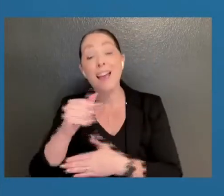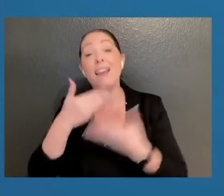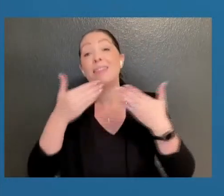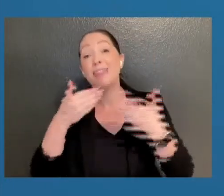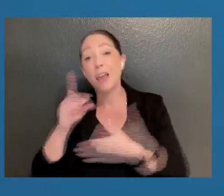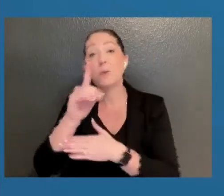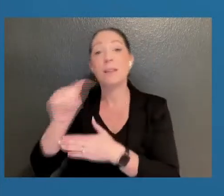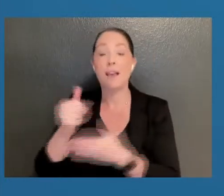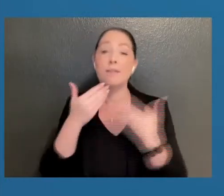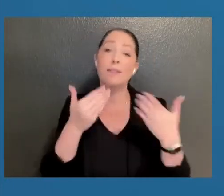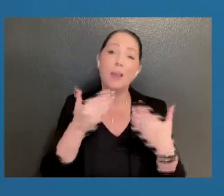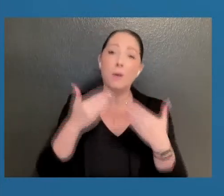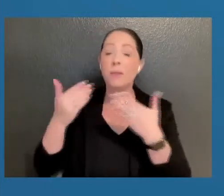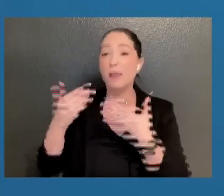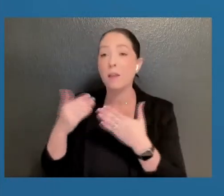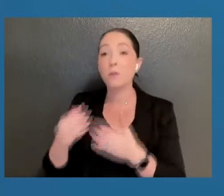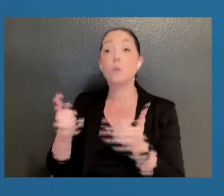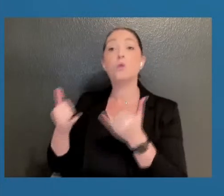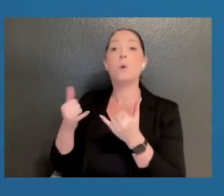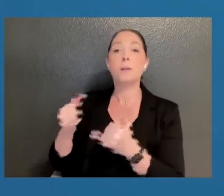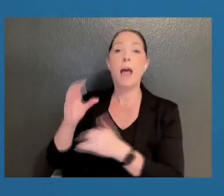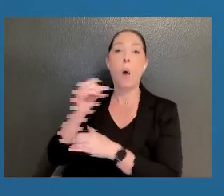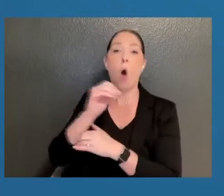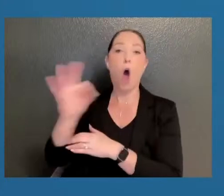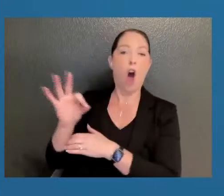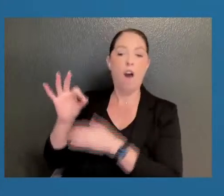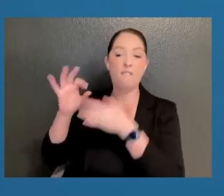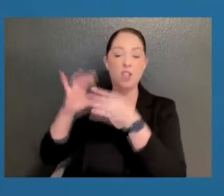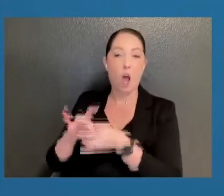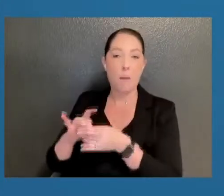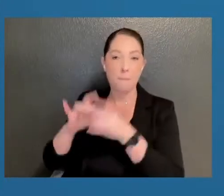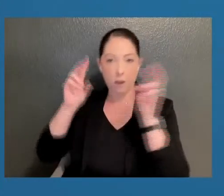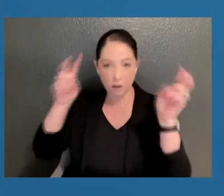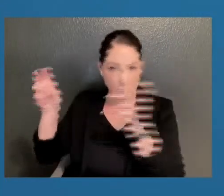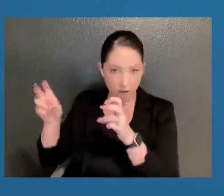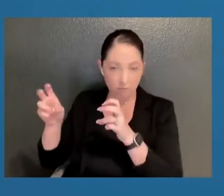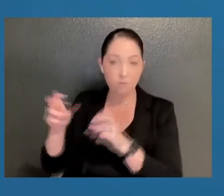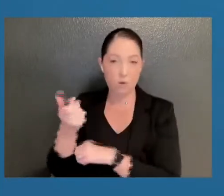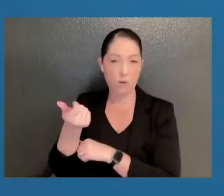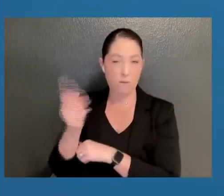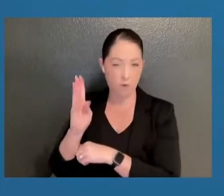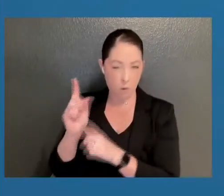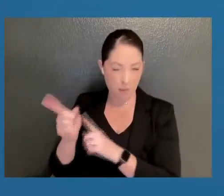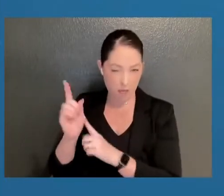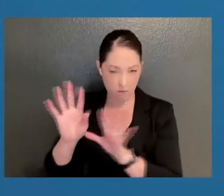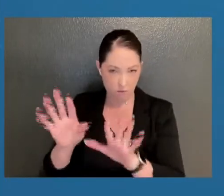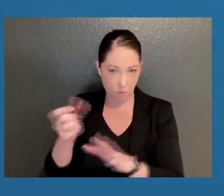thanks so much. off-topic Thanks, questions in just a couple minutes. We'll see you in a few minutes. Thank you, Governor. Thanks, Wendy. Thank you.